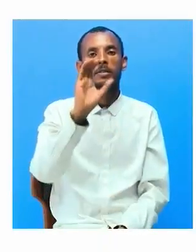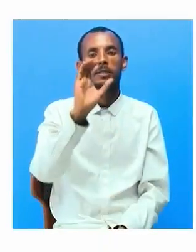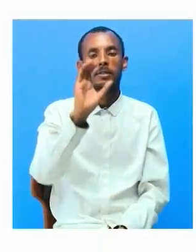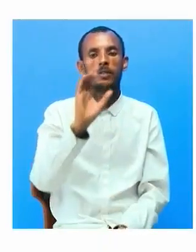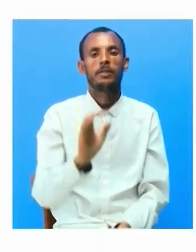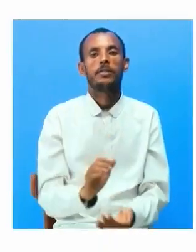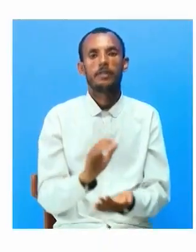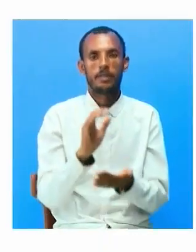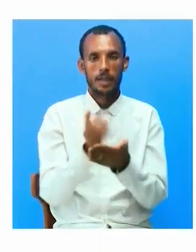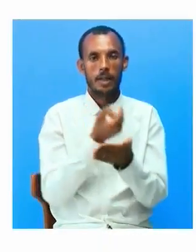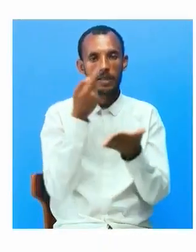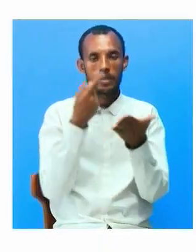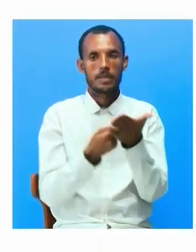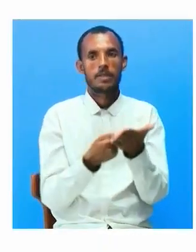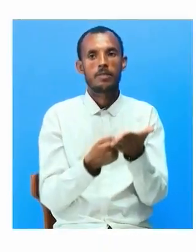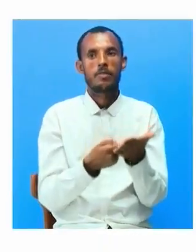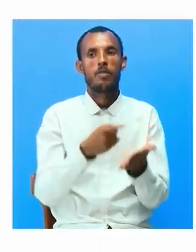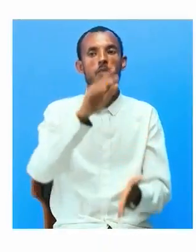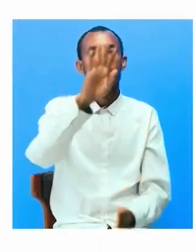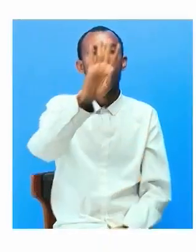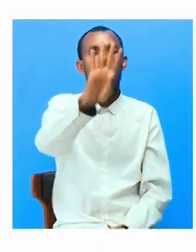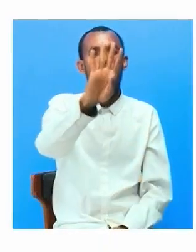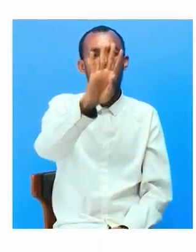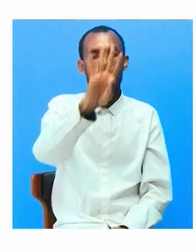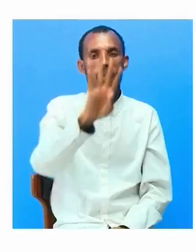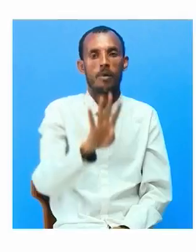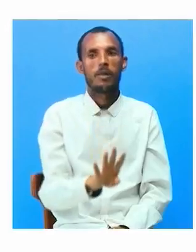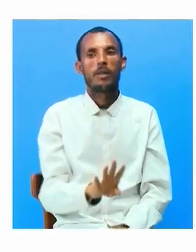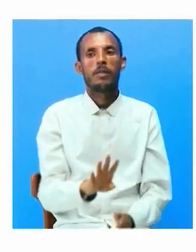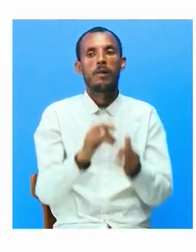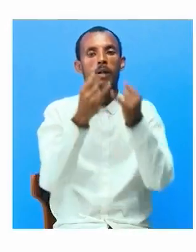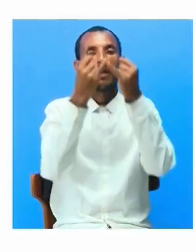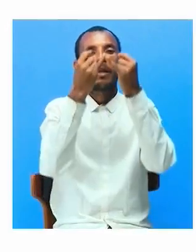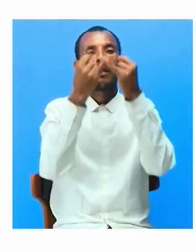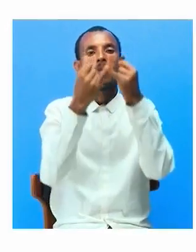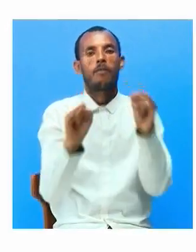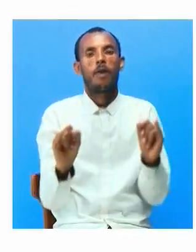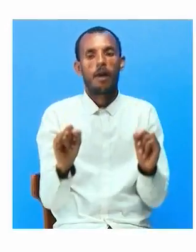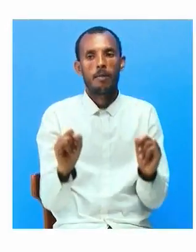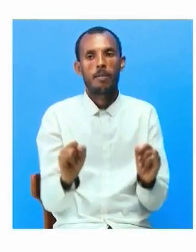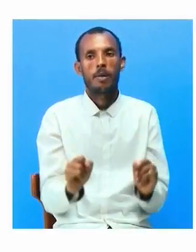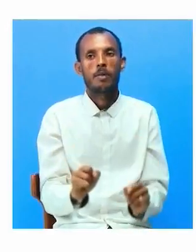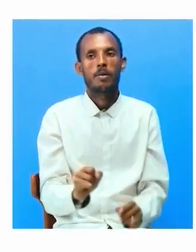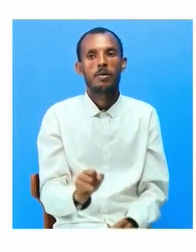Okay, take this one. 4 divided by